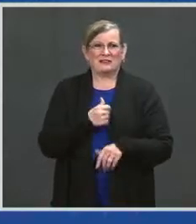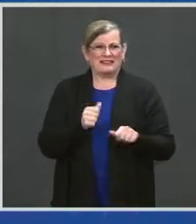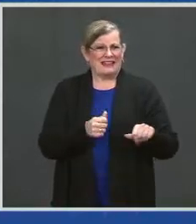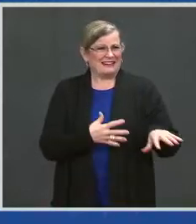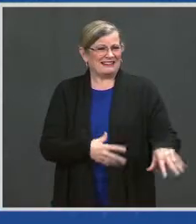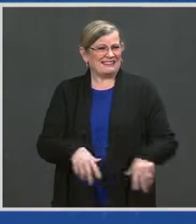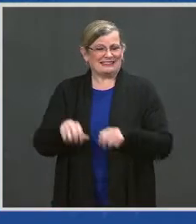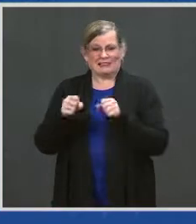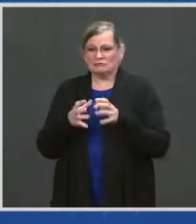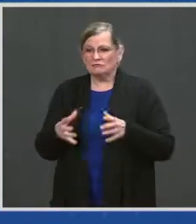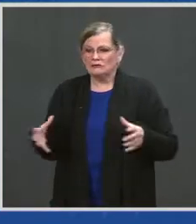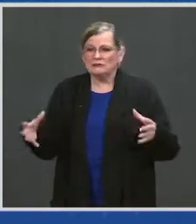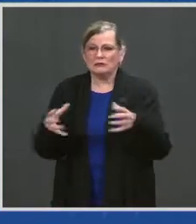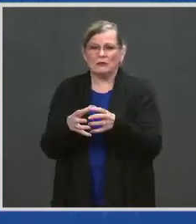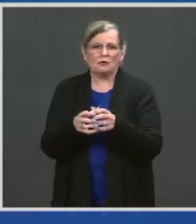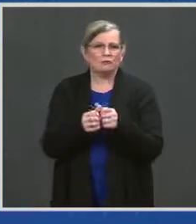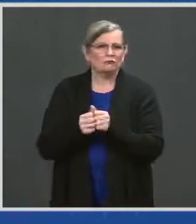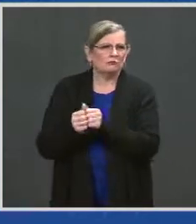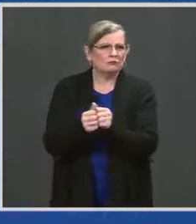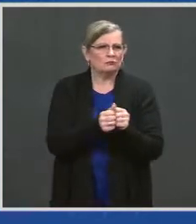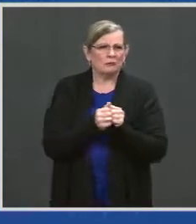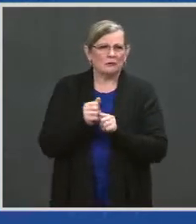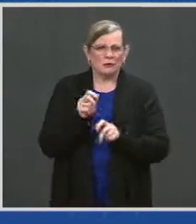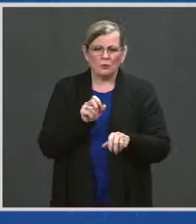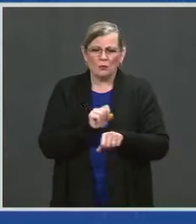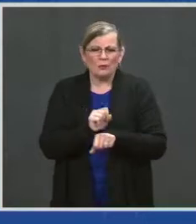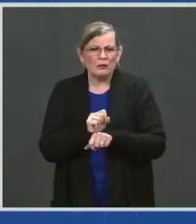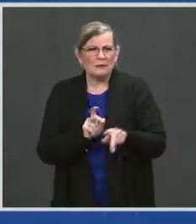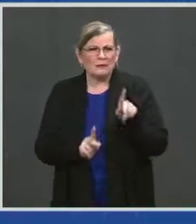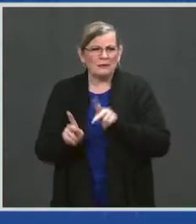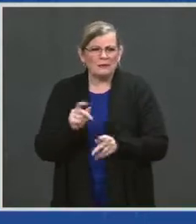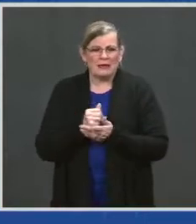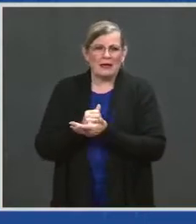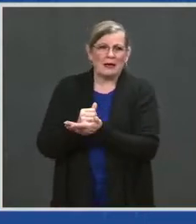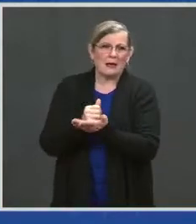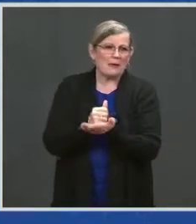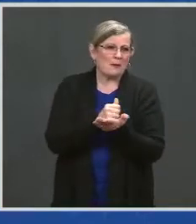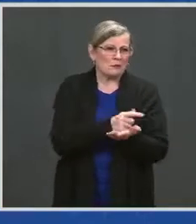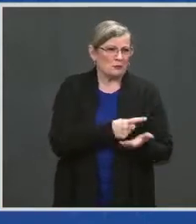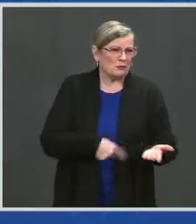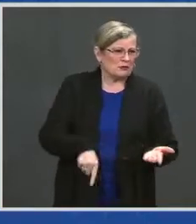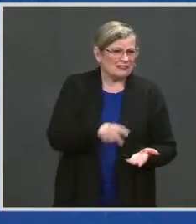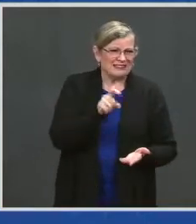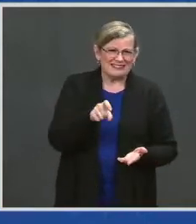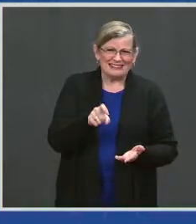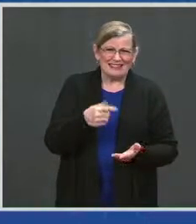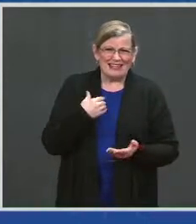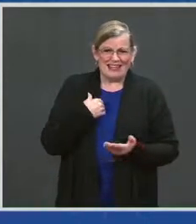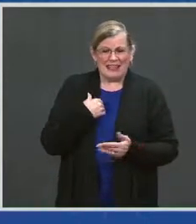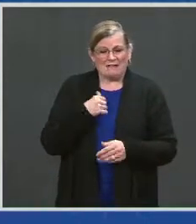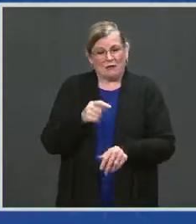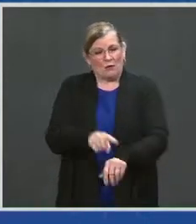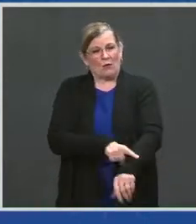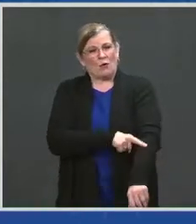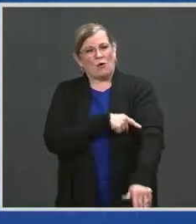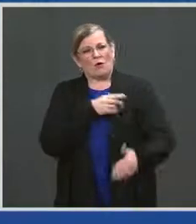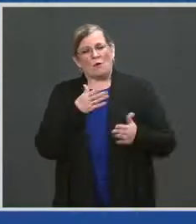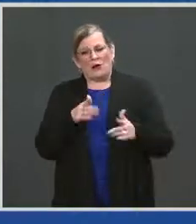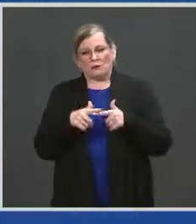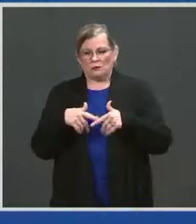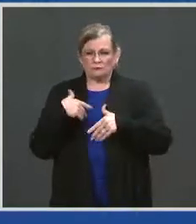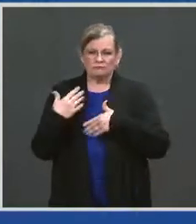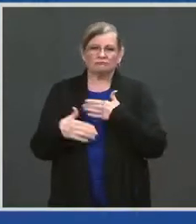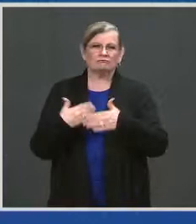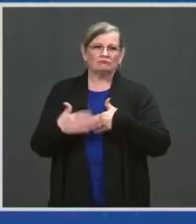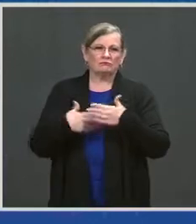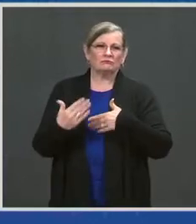people the help they need. But we still have a long way to go. But I know that we're going to get there, and we're going to get there together. So may